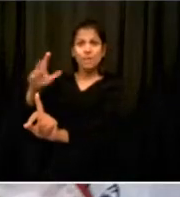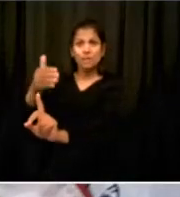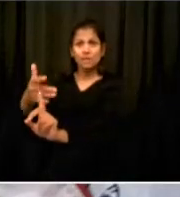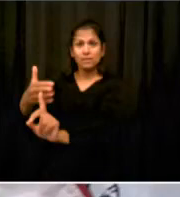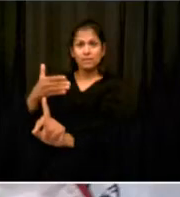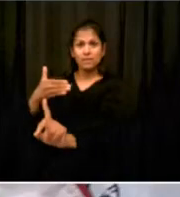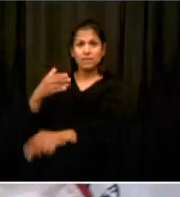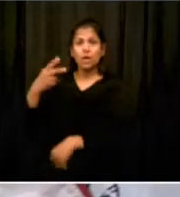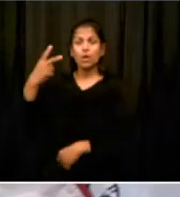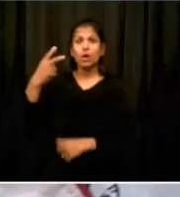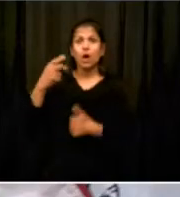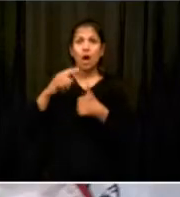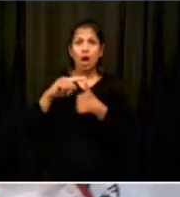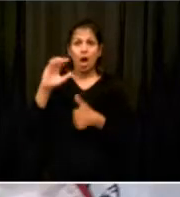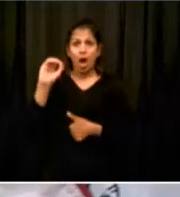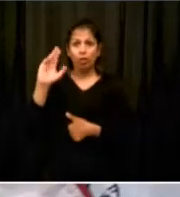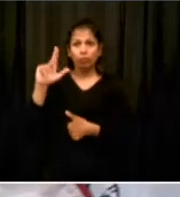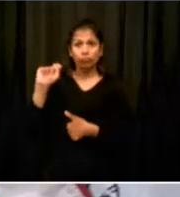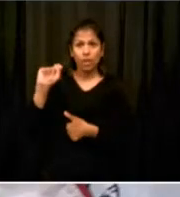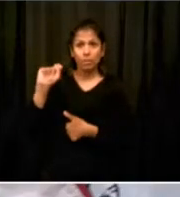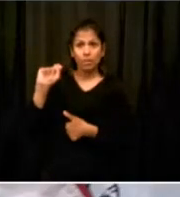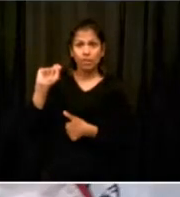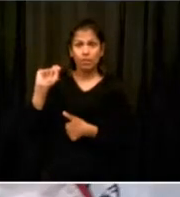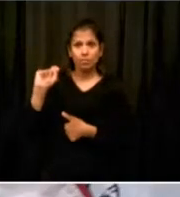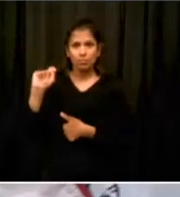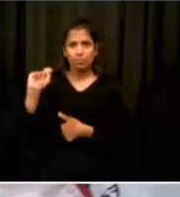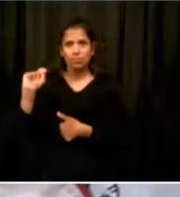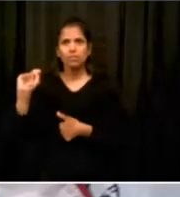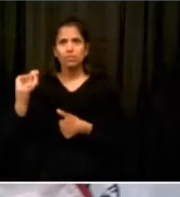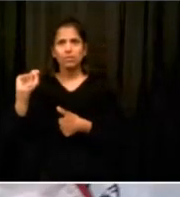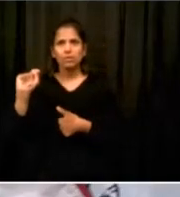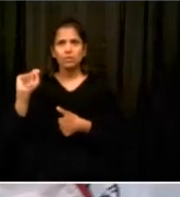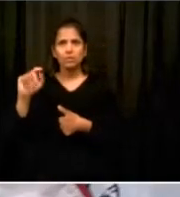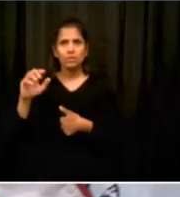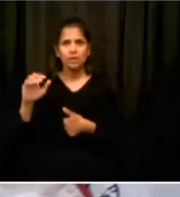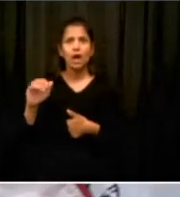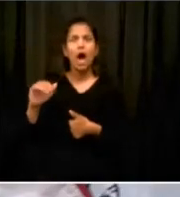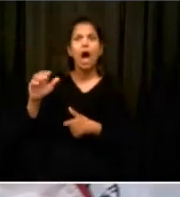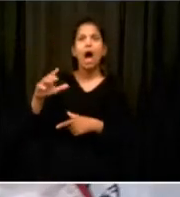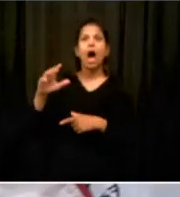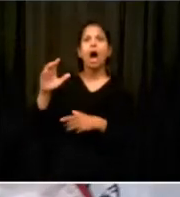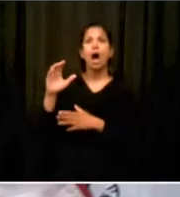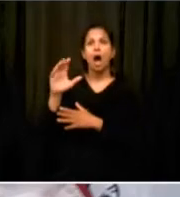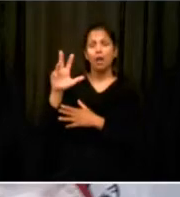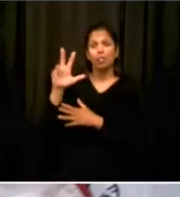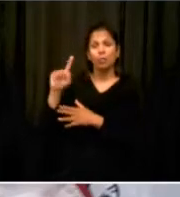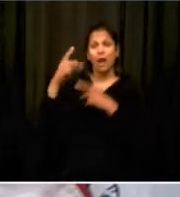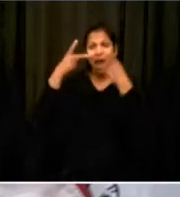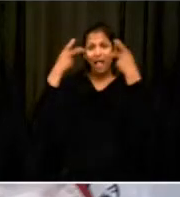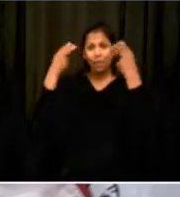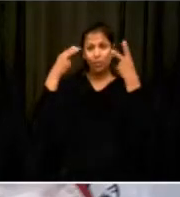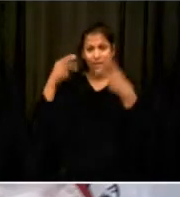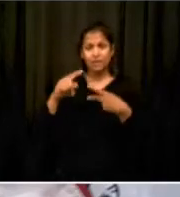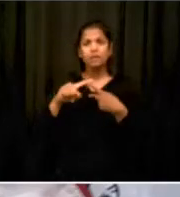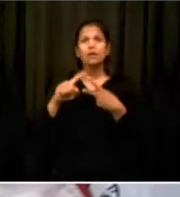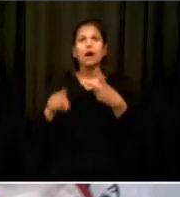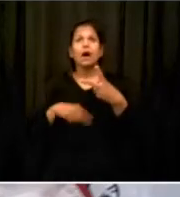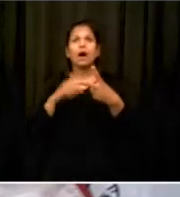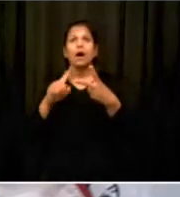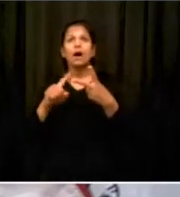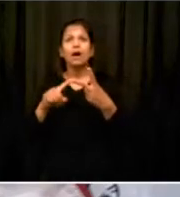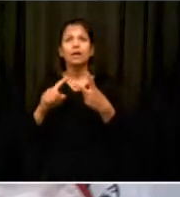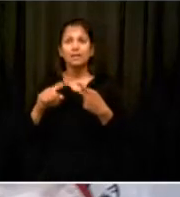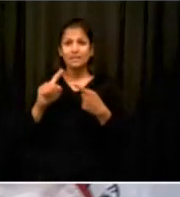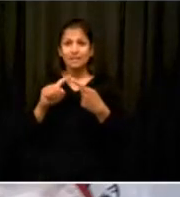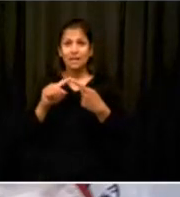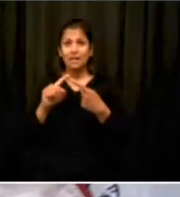important election in our lifetime. We've heard that phrase a lot of times. Guess what? This is actually the one, the most important election in our lifetime.